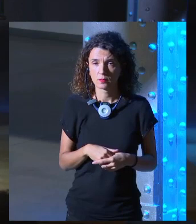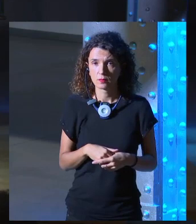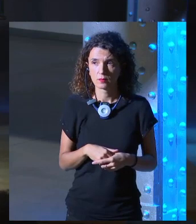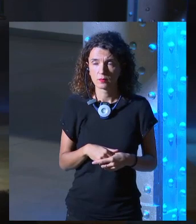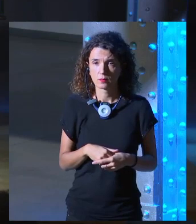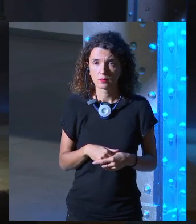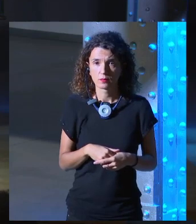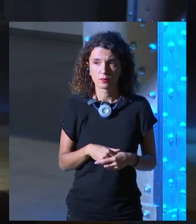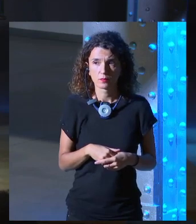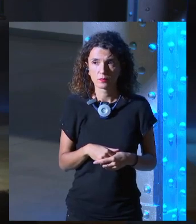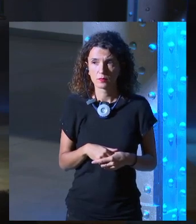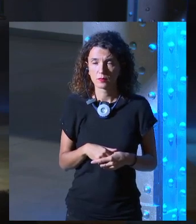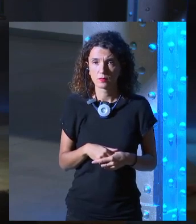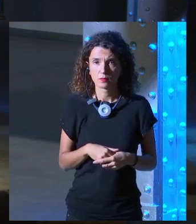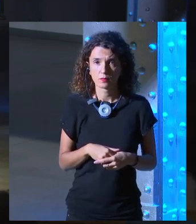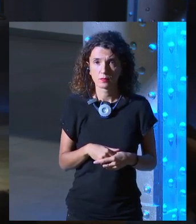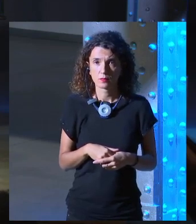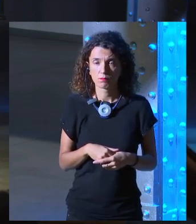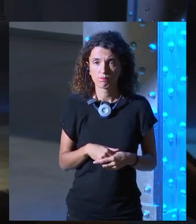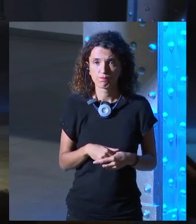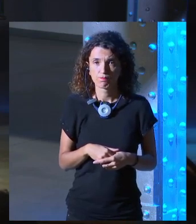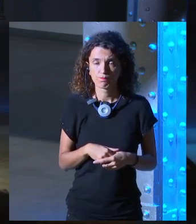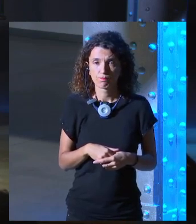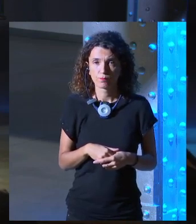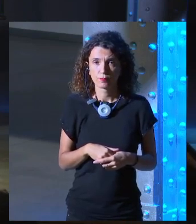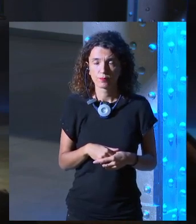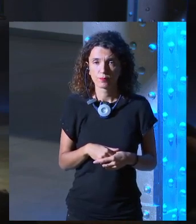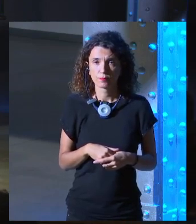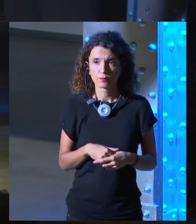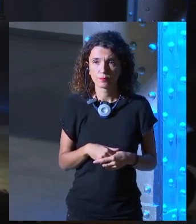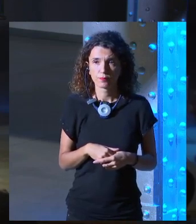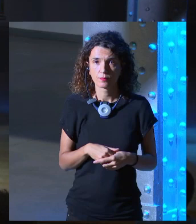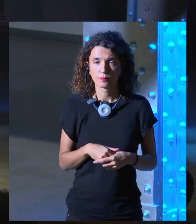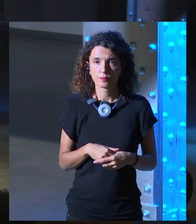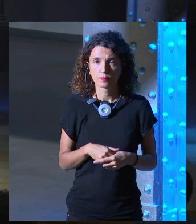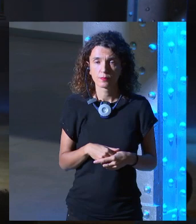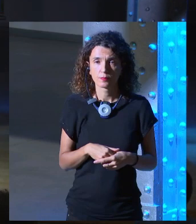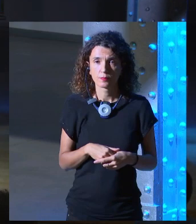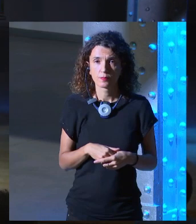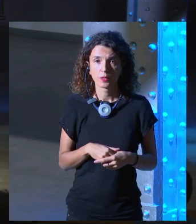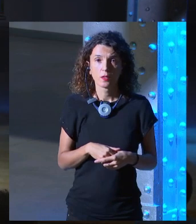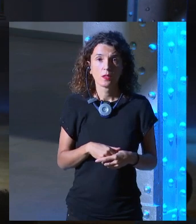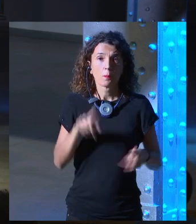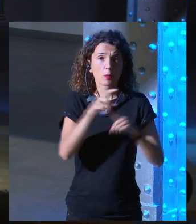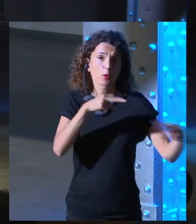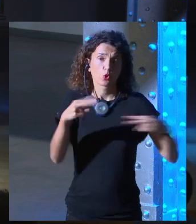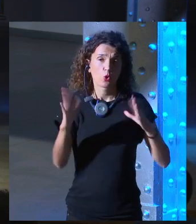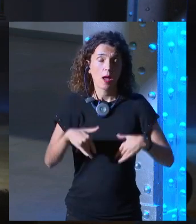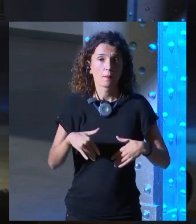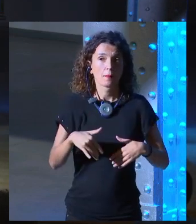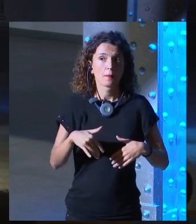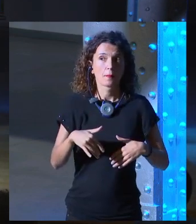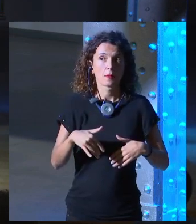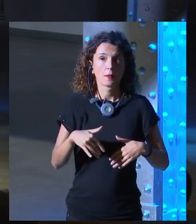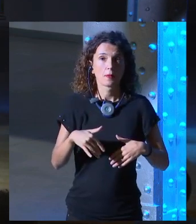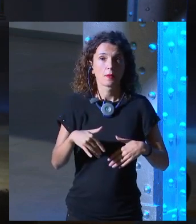witty, never self-pitying, brilliant. Especially, I remember very warmly